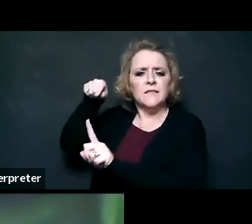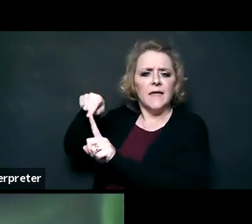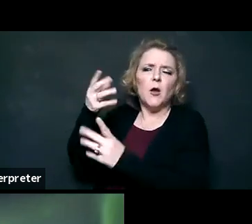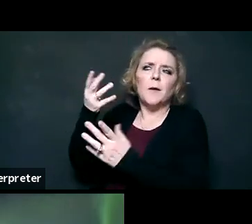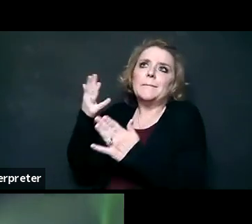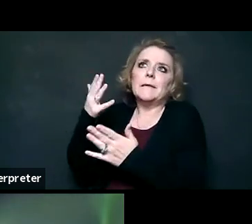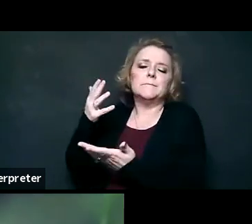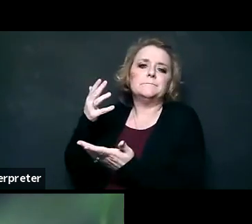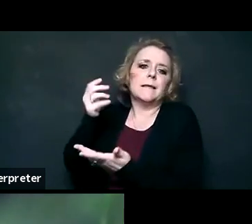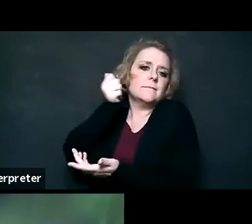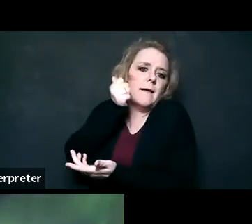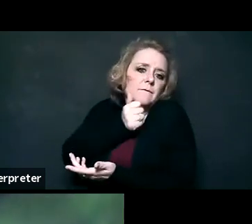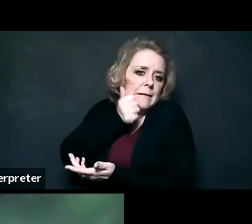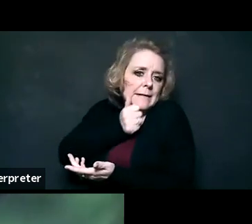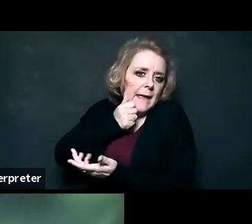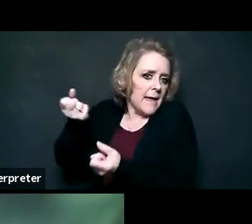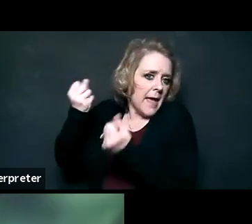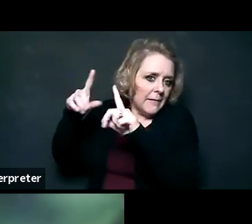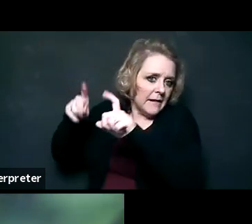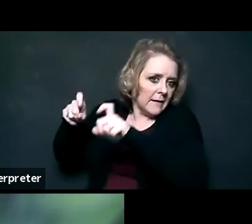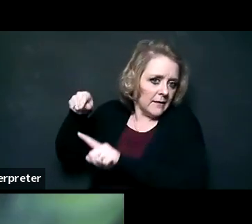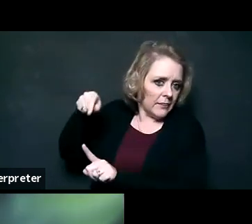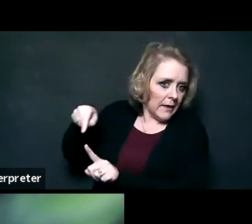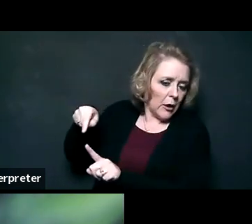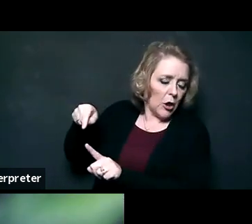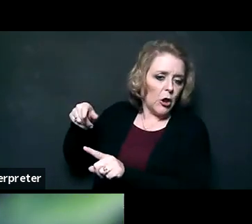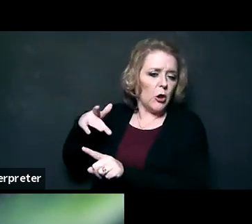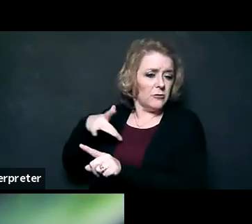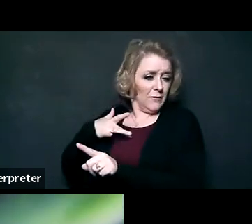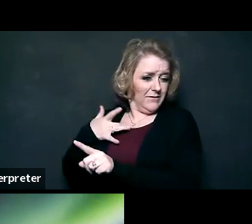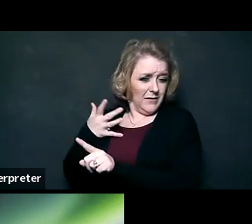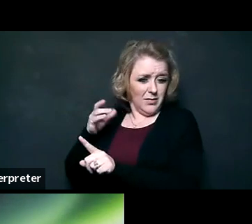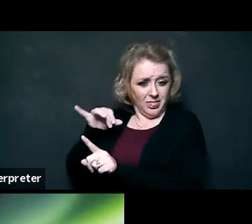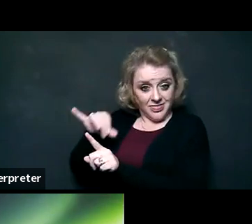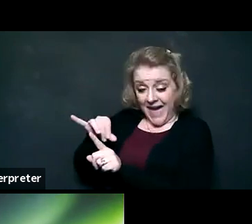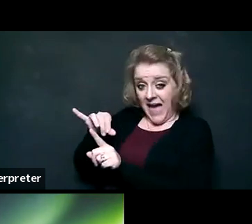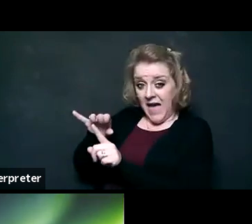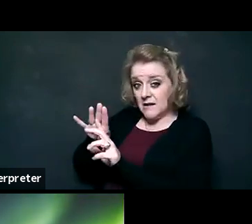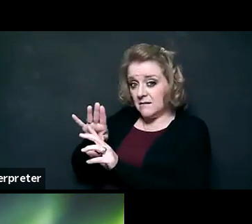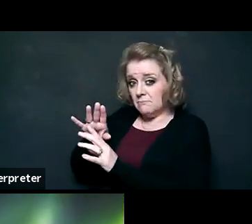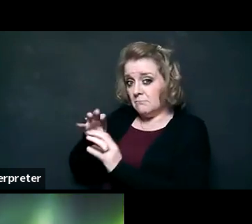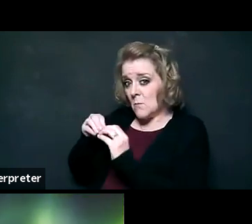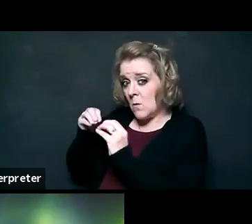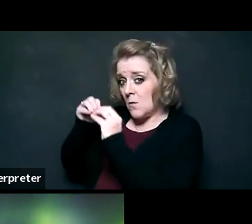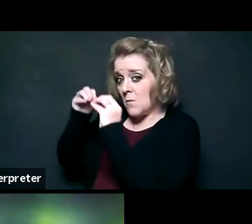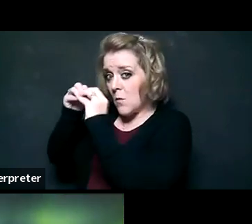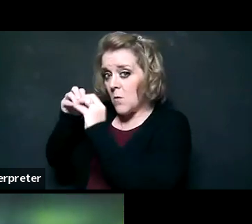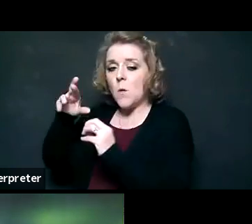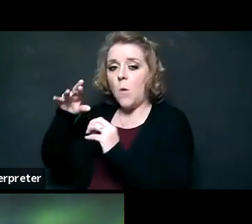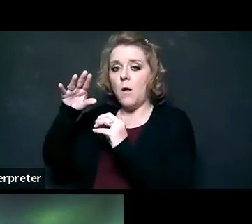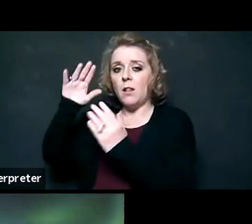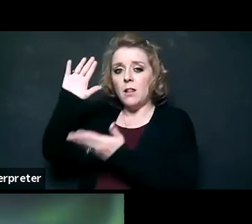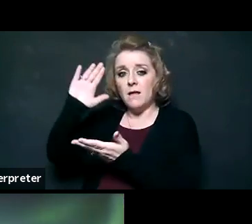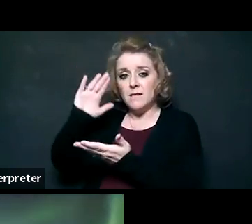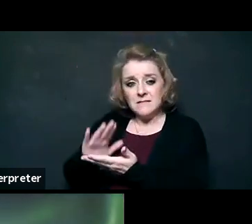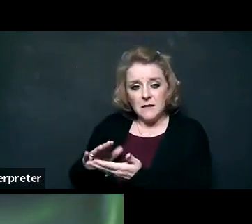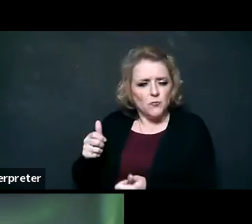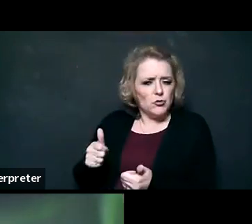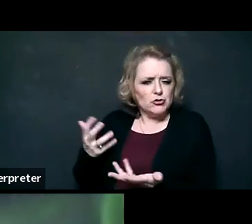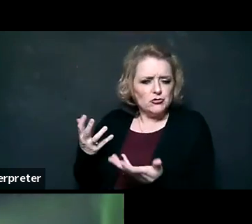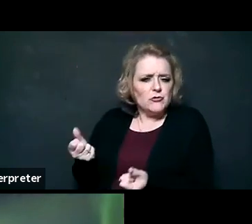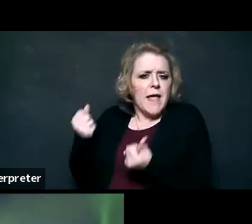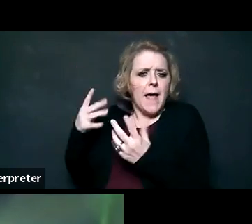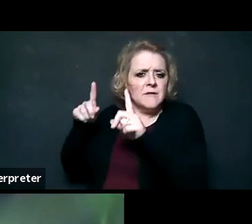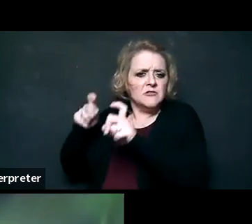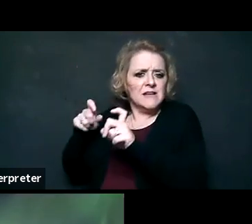daily basis? And if that's kind of if that's trending upward, if that's trending downward, just talk a bit about the testing